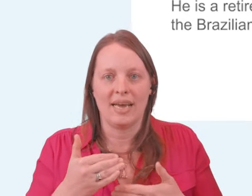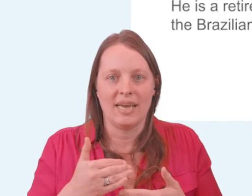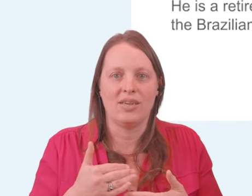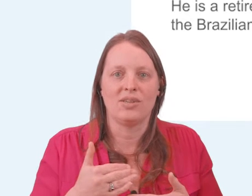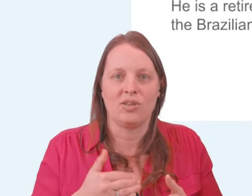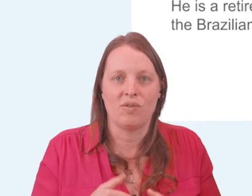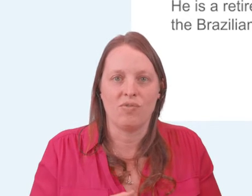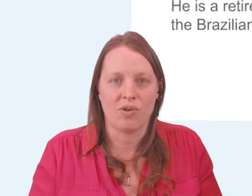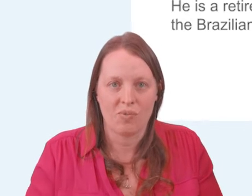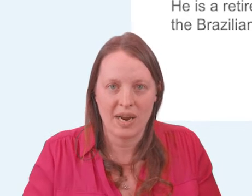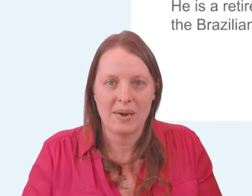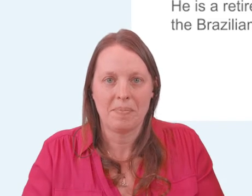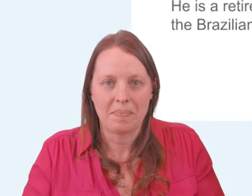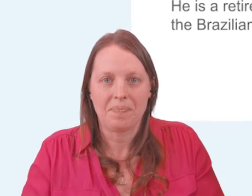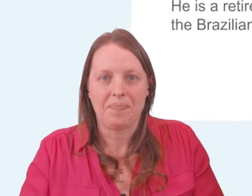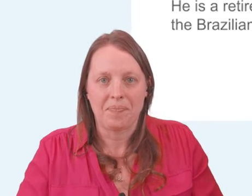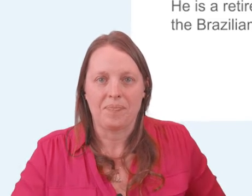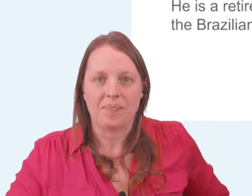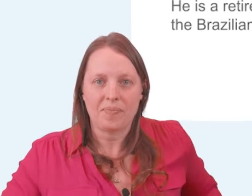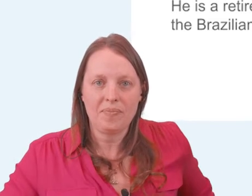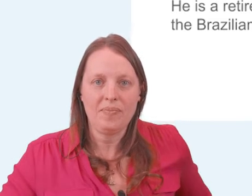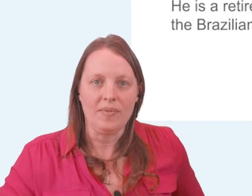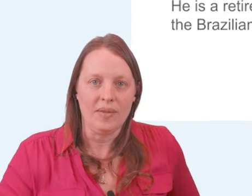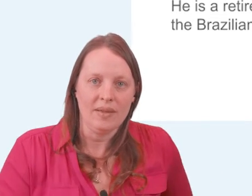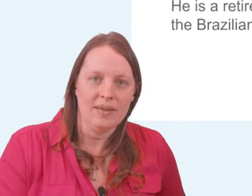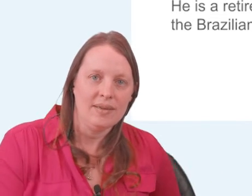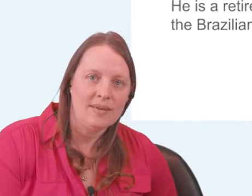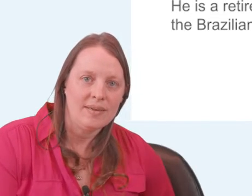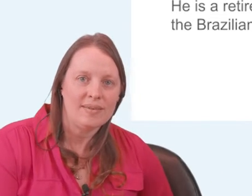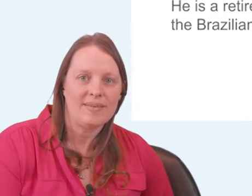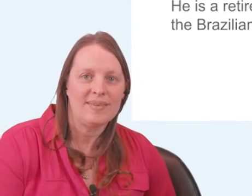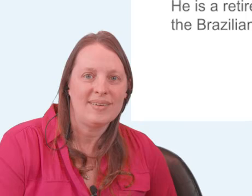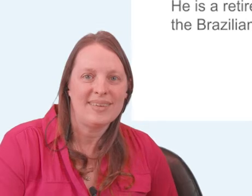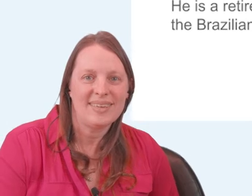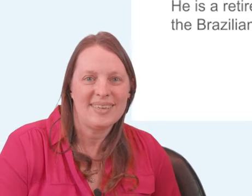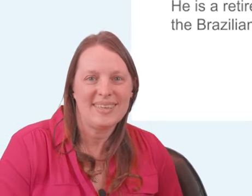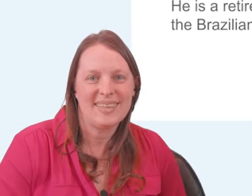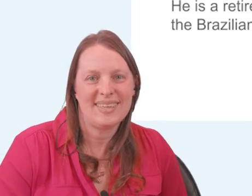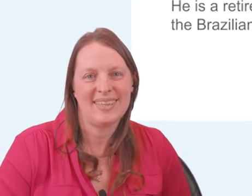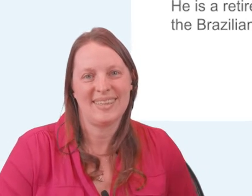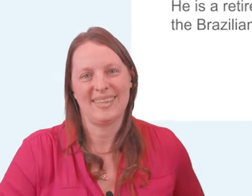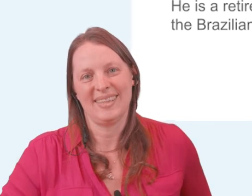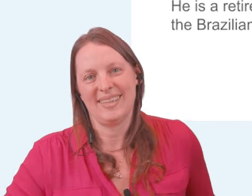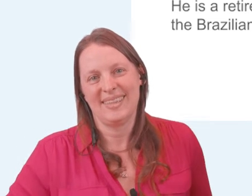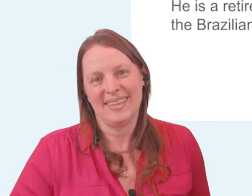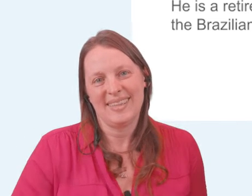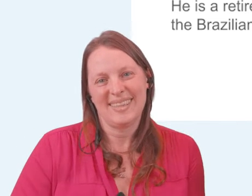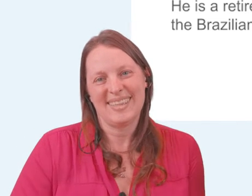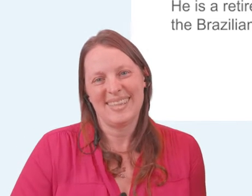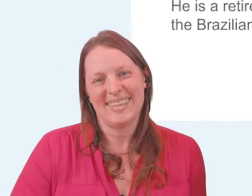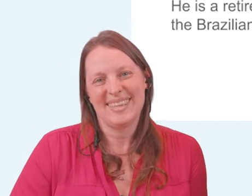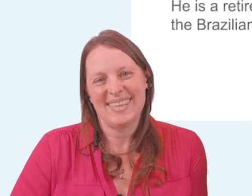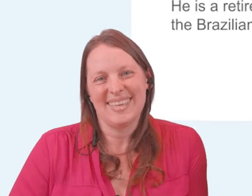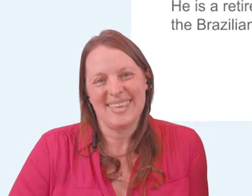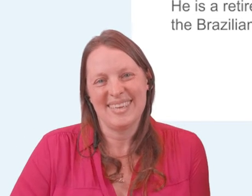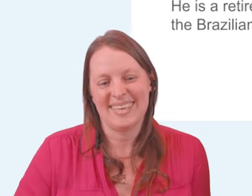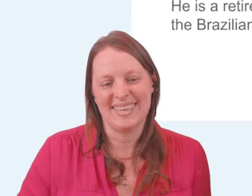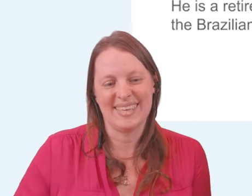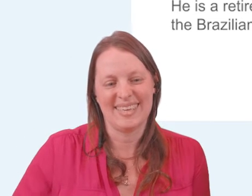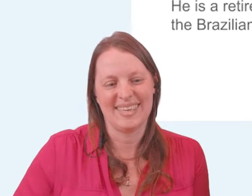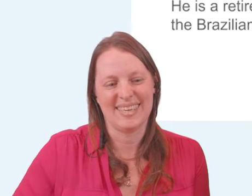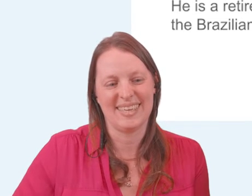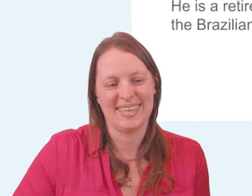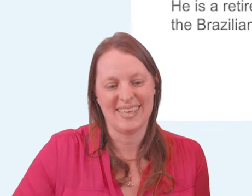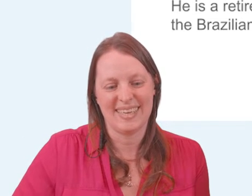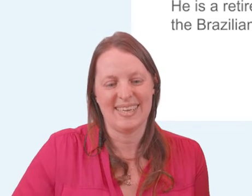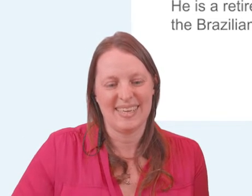not in that case and so forth, right? Yes, but to me, the most important, this device is